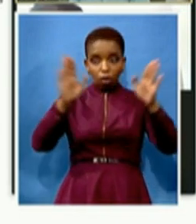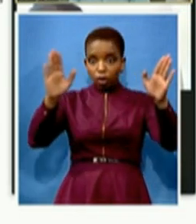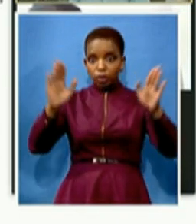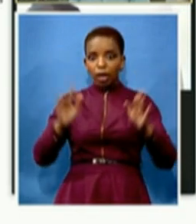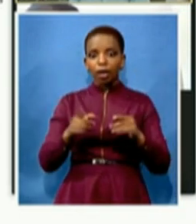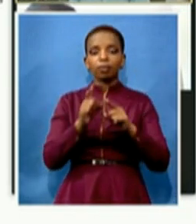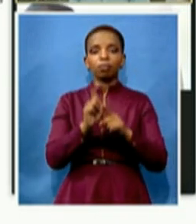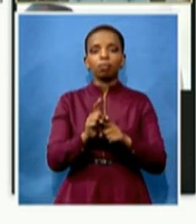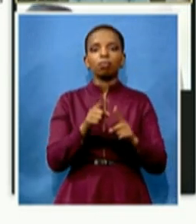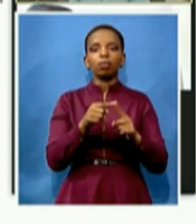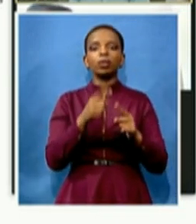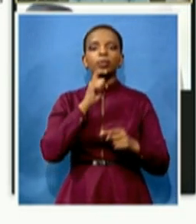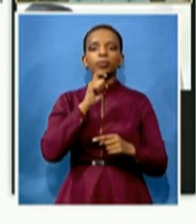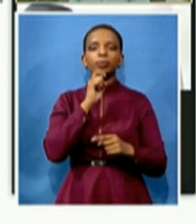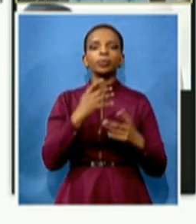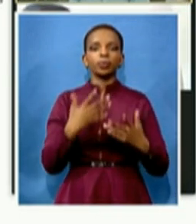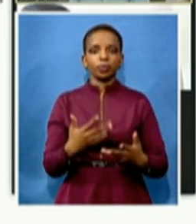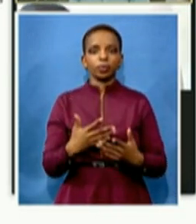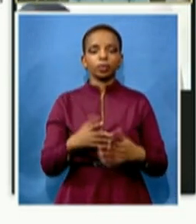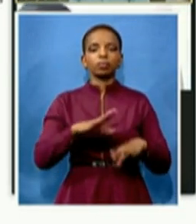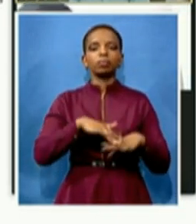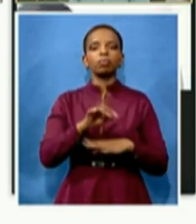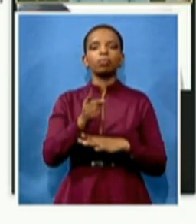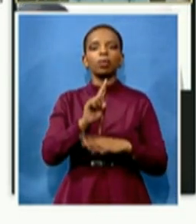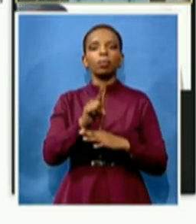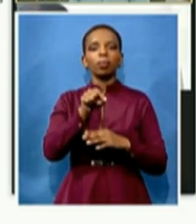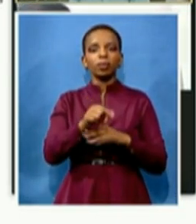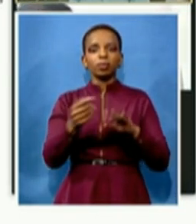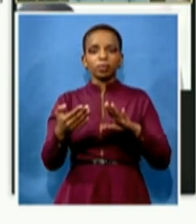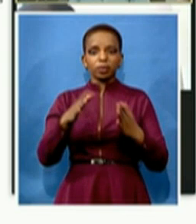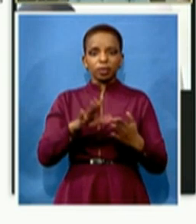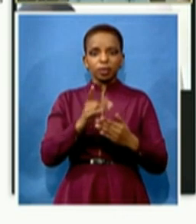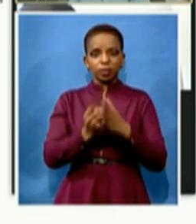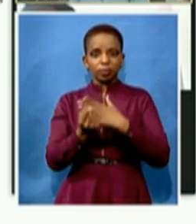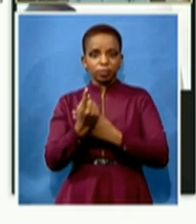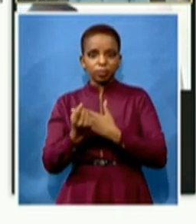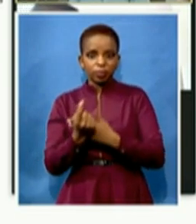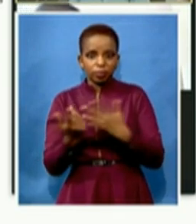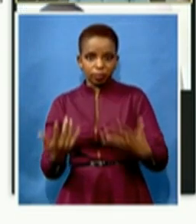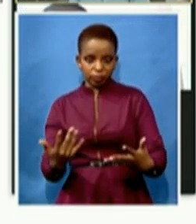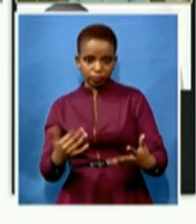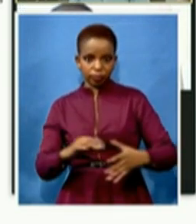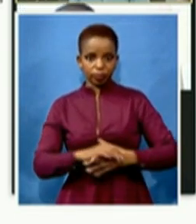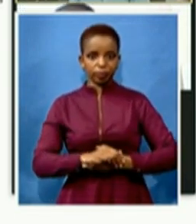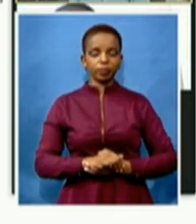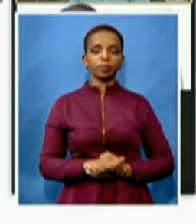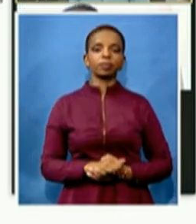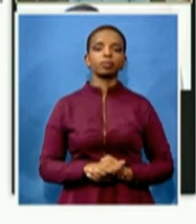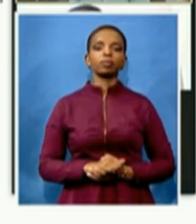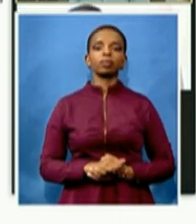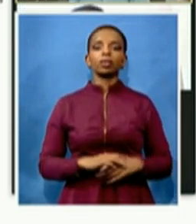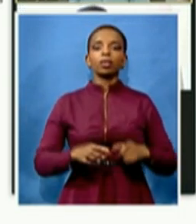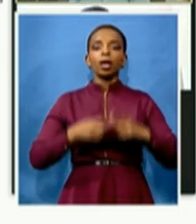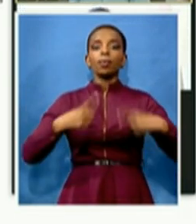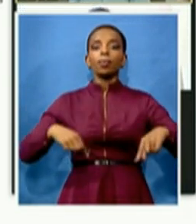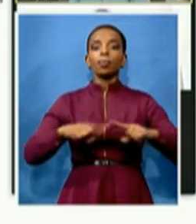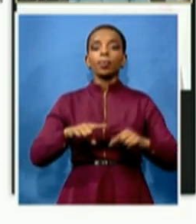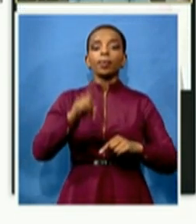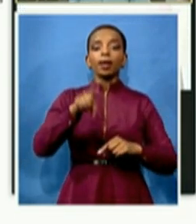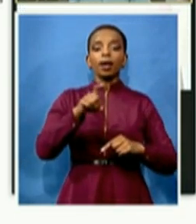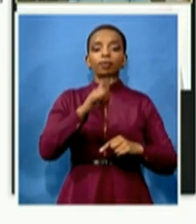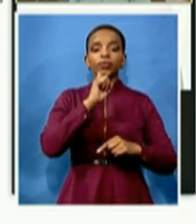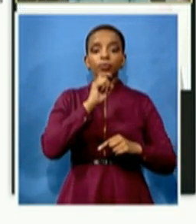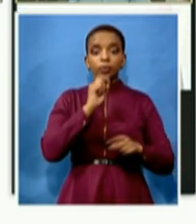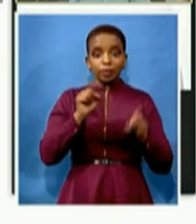to mortality and morbidity, and we hope to use this work to contribute to the national debate